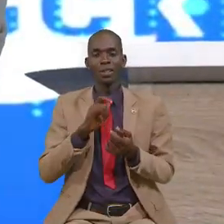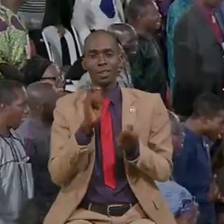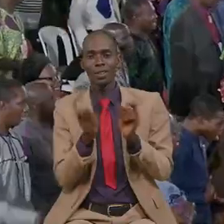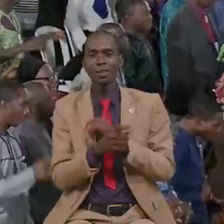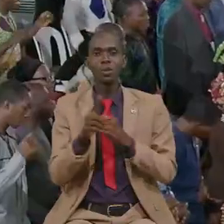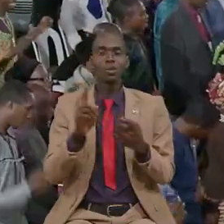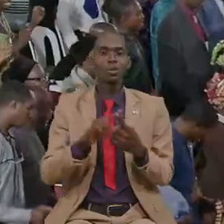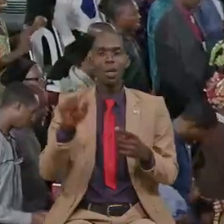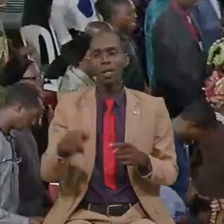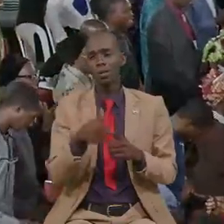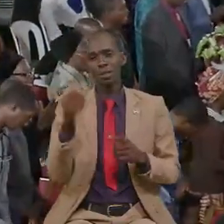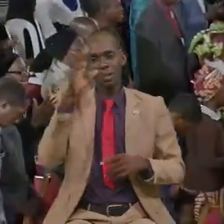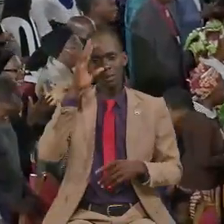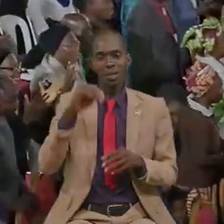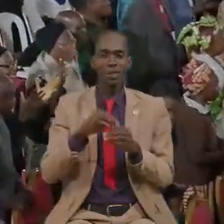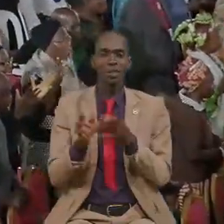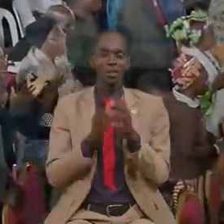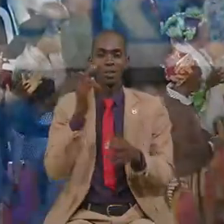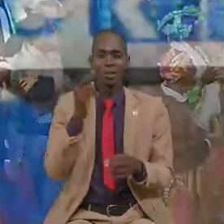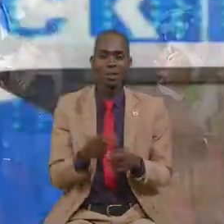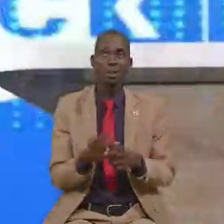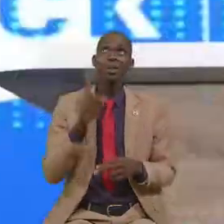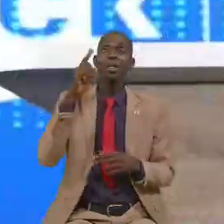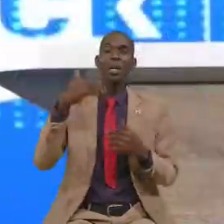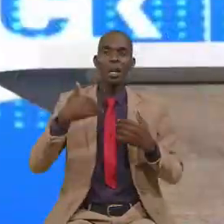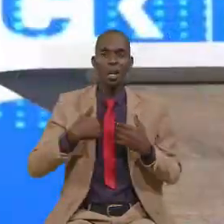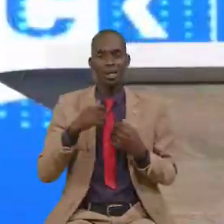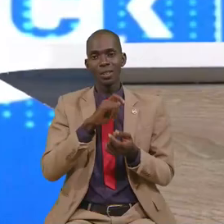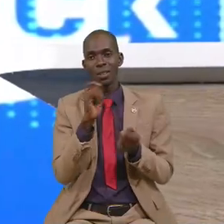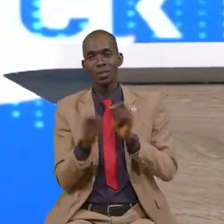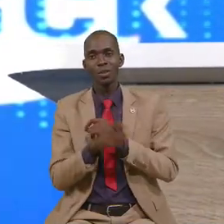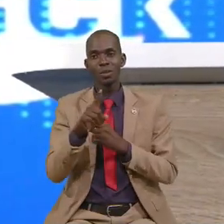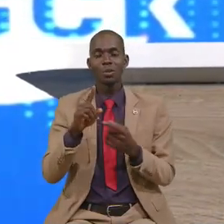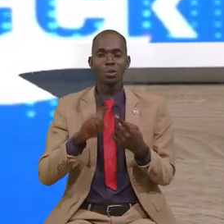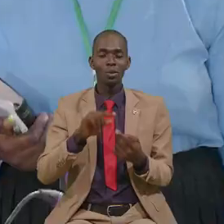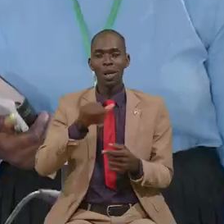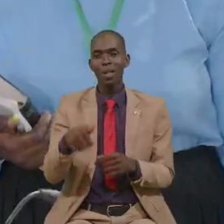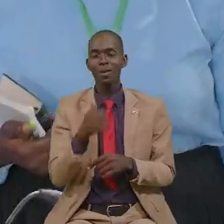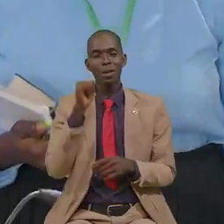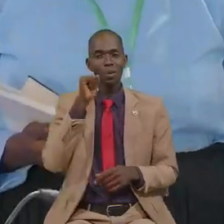man. He has transformed you to another woman.